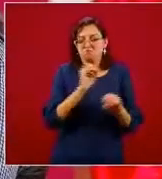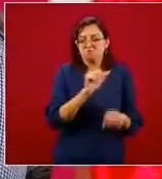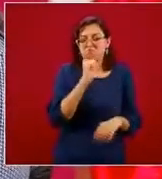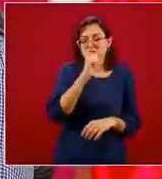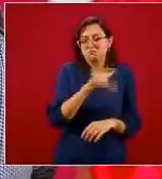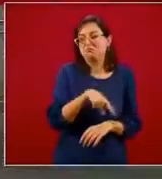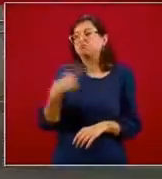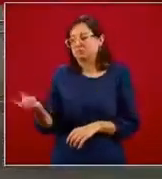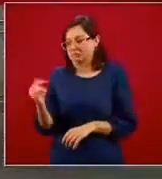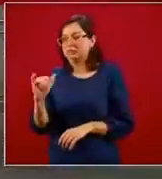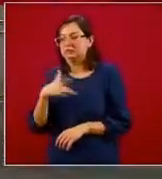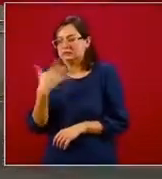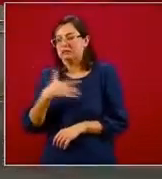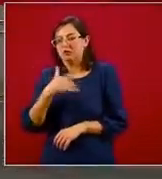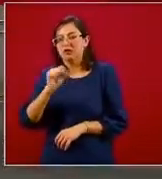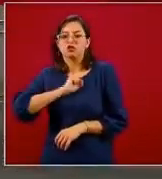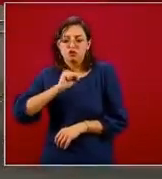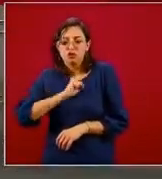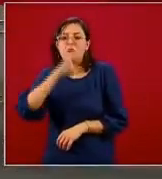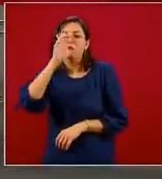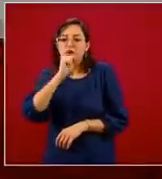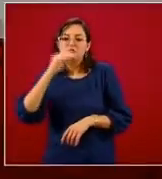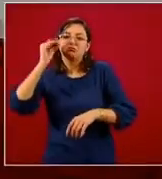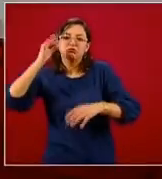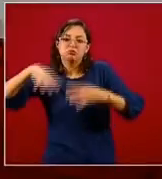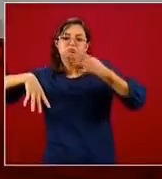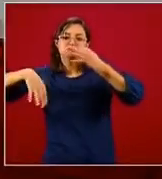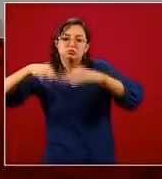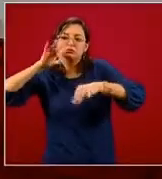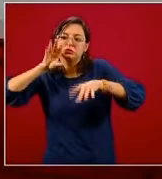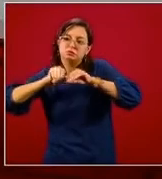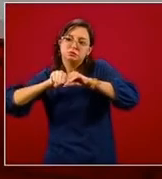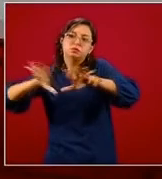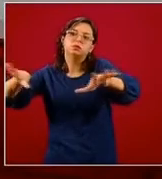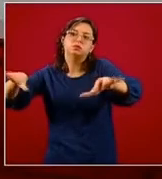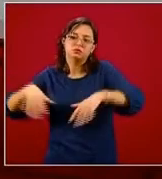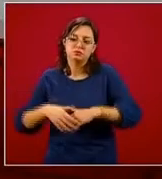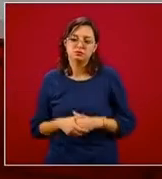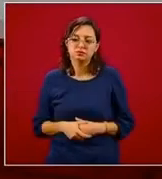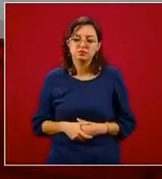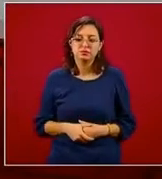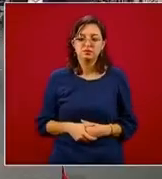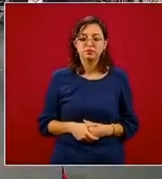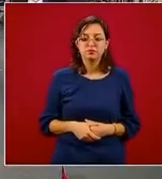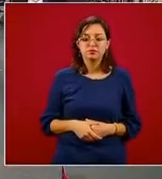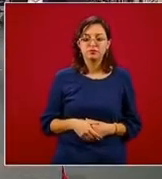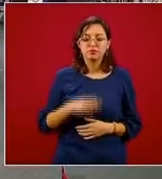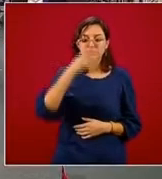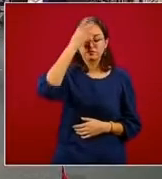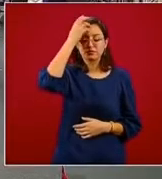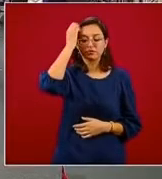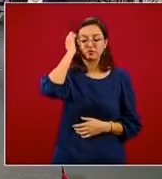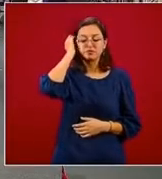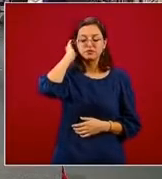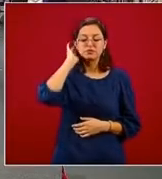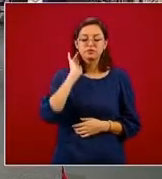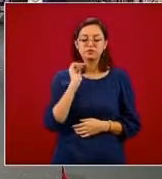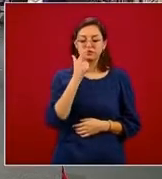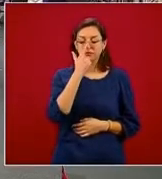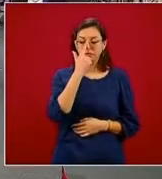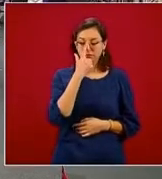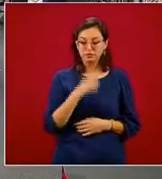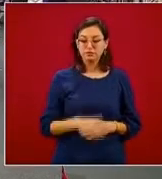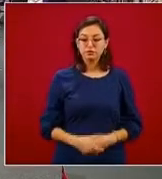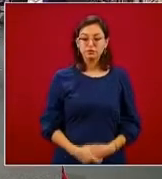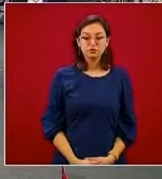of being infected by someone who is symptomatic. Because even if they are sneezing, if we're at a safe distance,